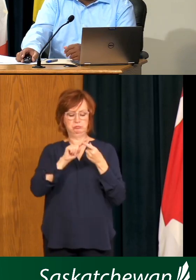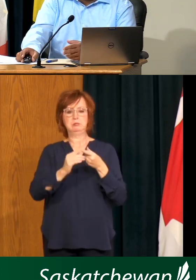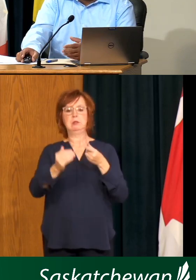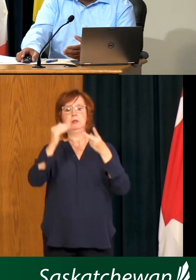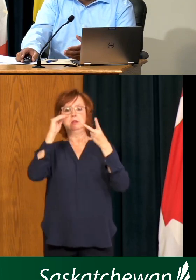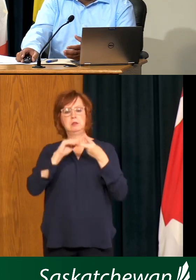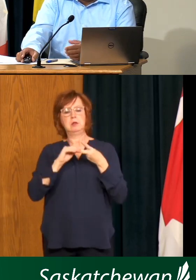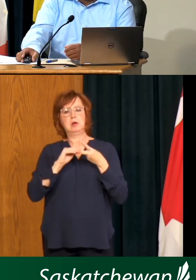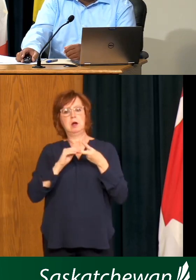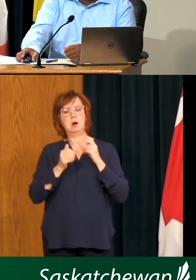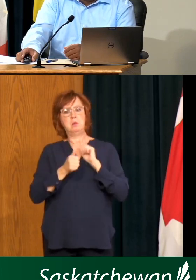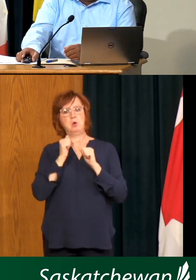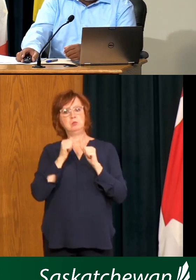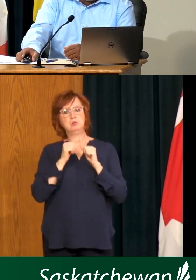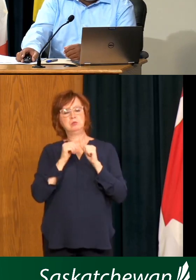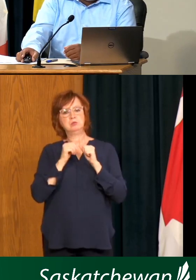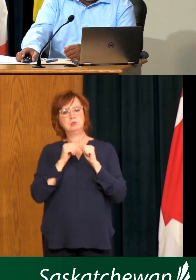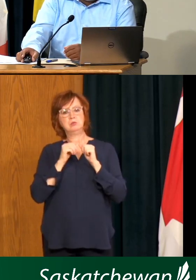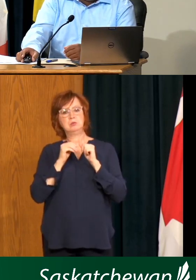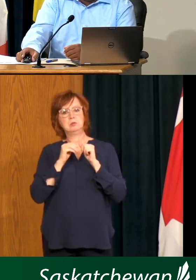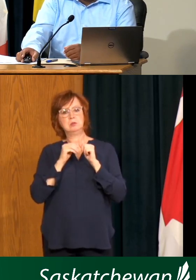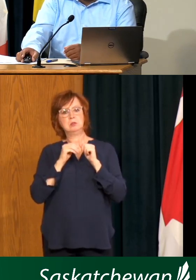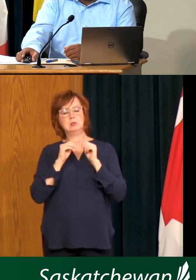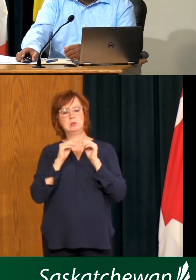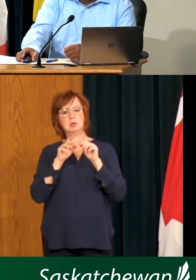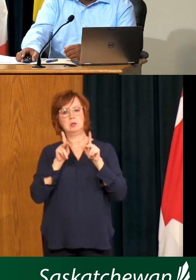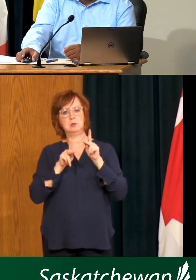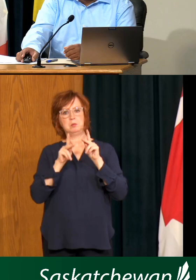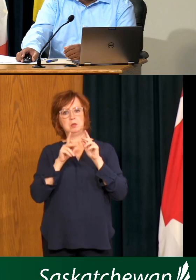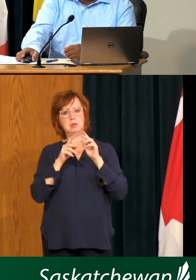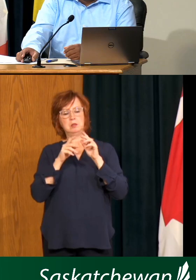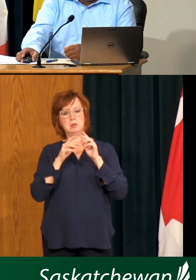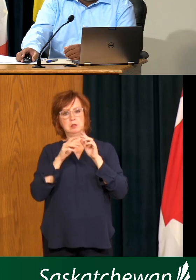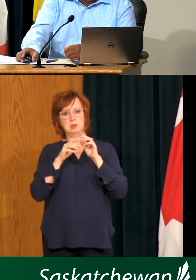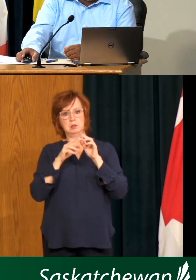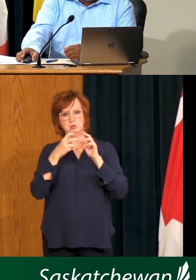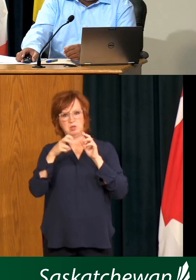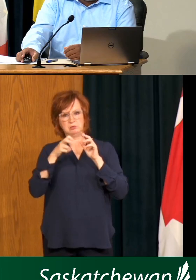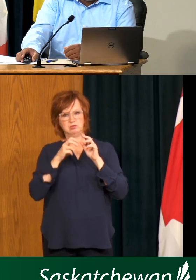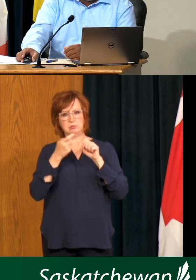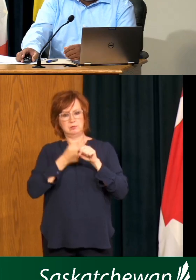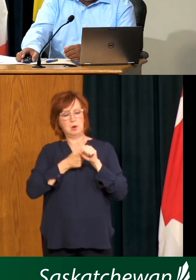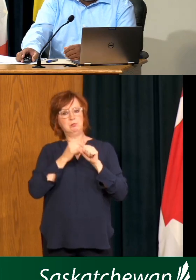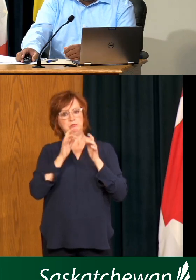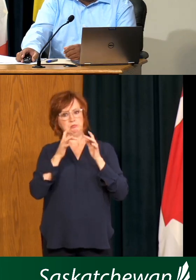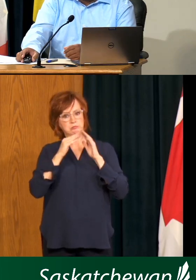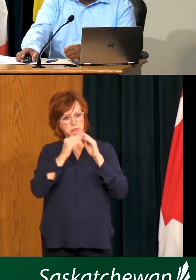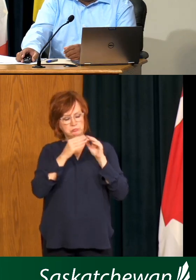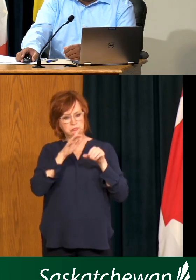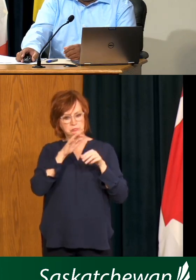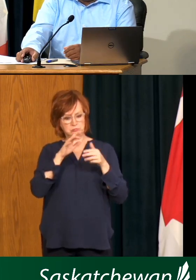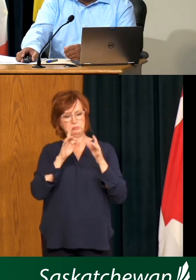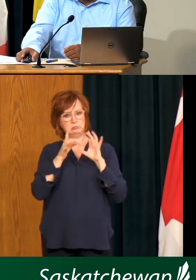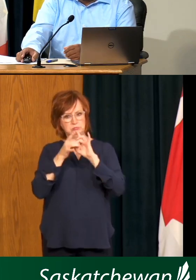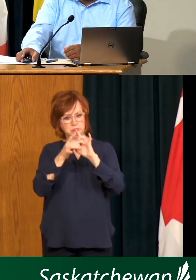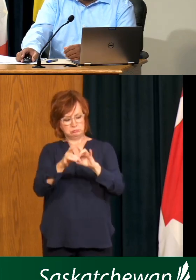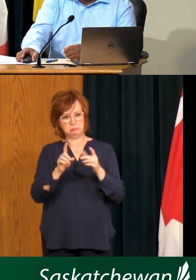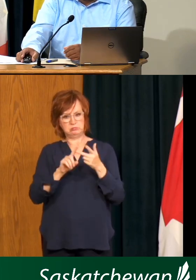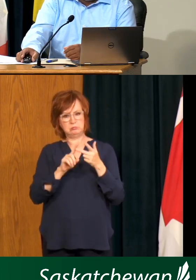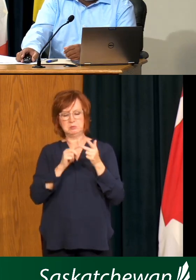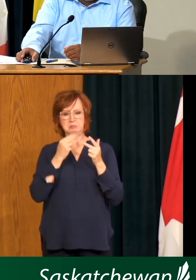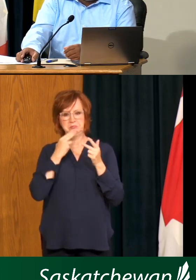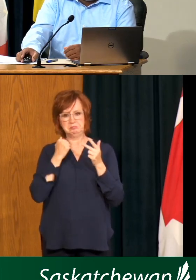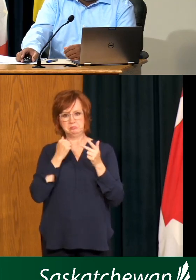due to transmission within Saskatchewan, as you can see, initially very small. It was mostly all due to travel. And then